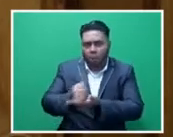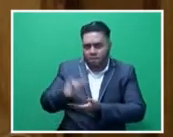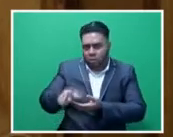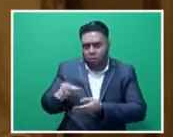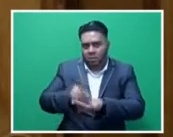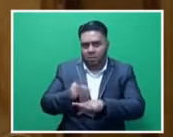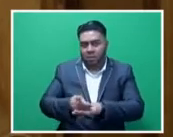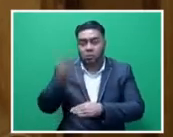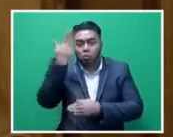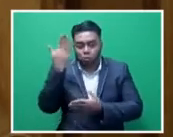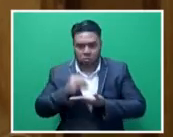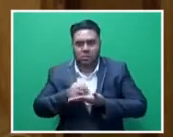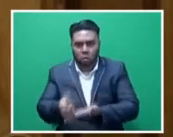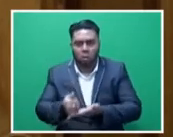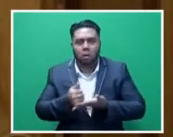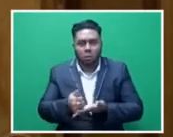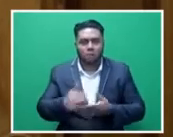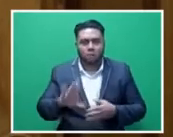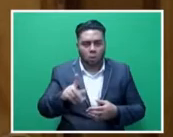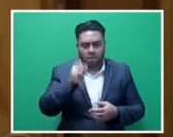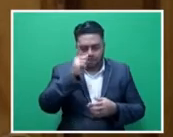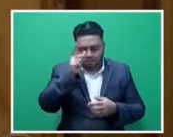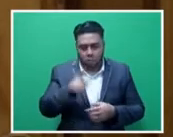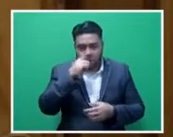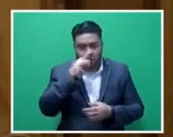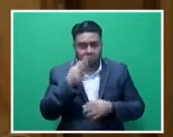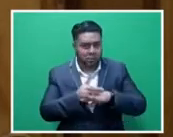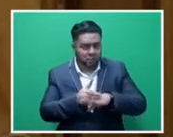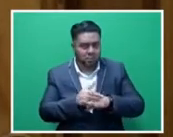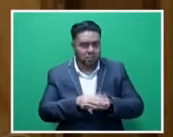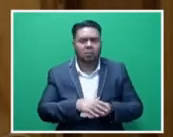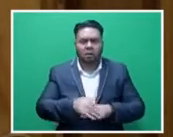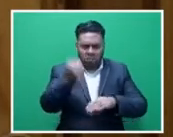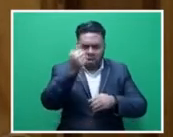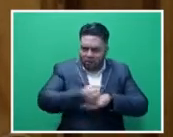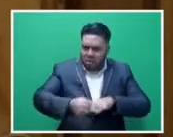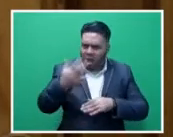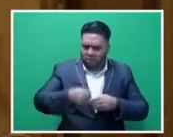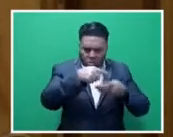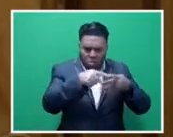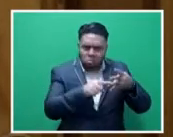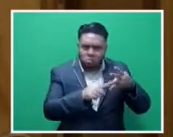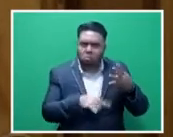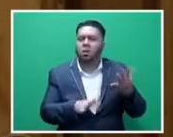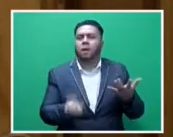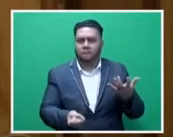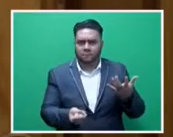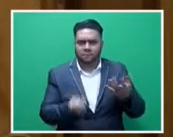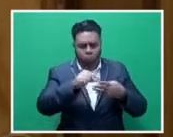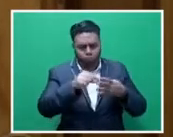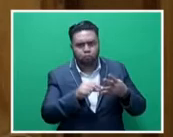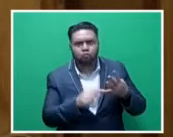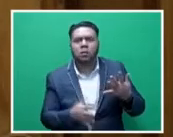grants, and a number of things that the government has put in place. So to come here and say that nothing has